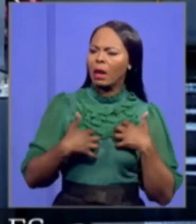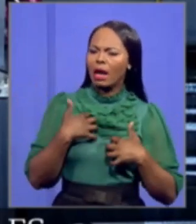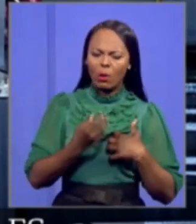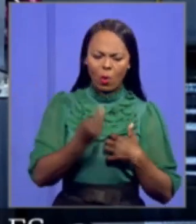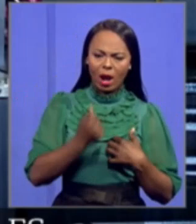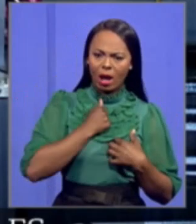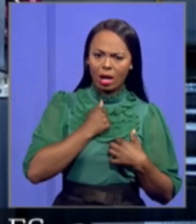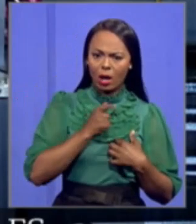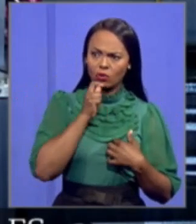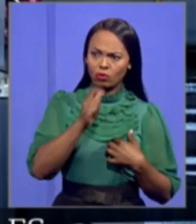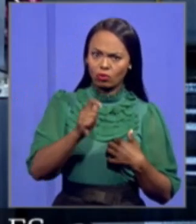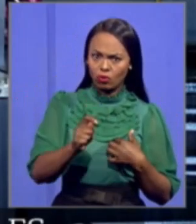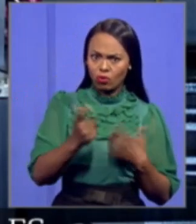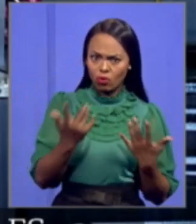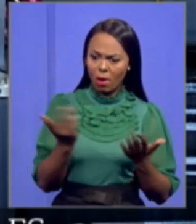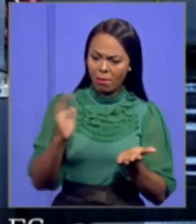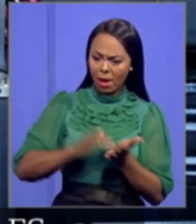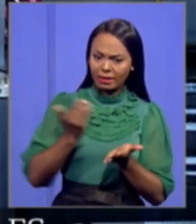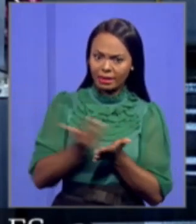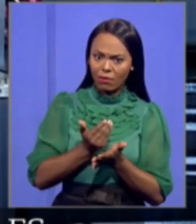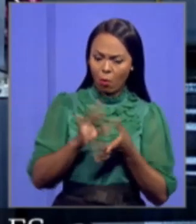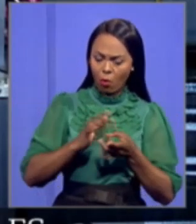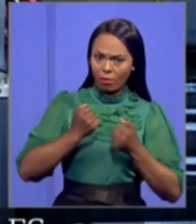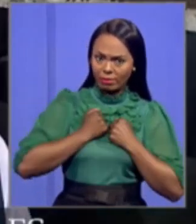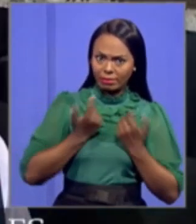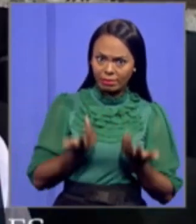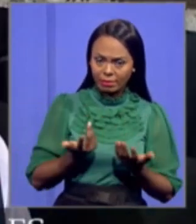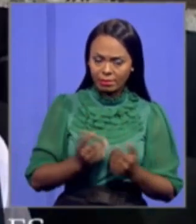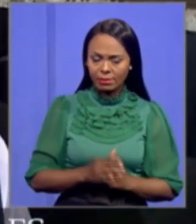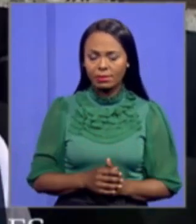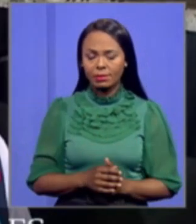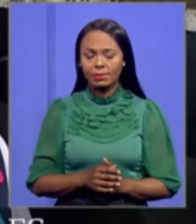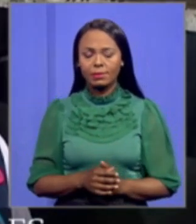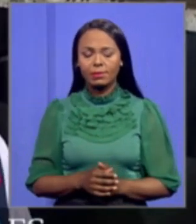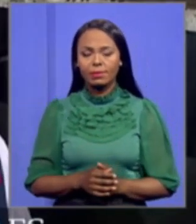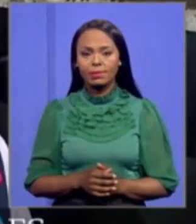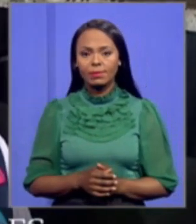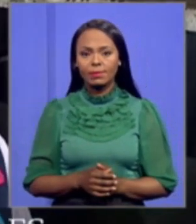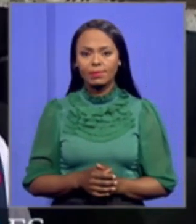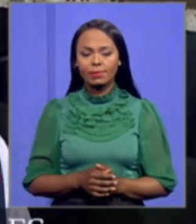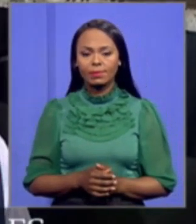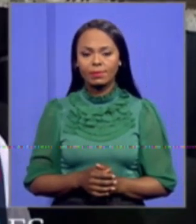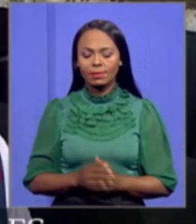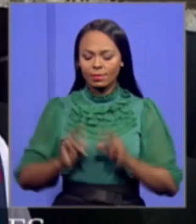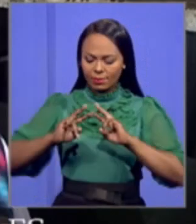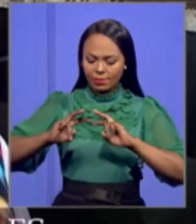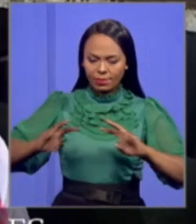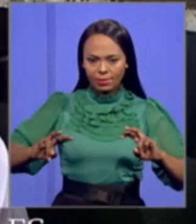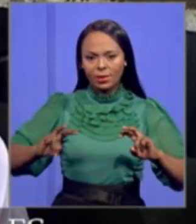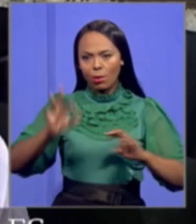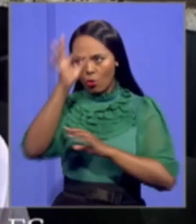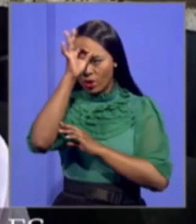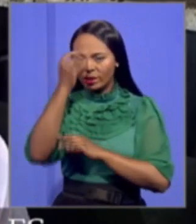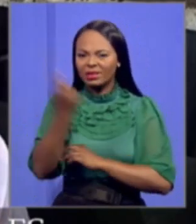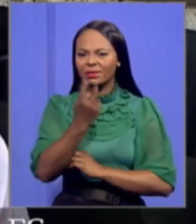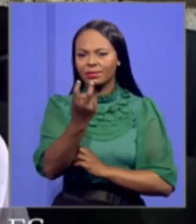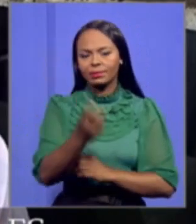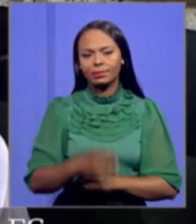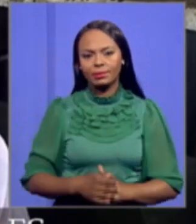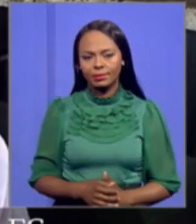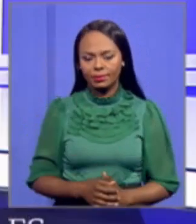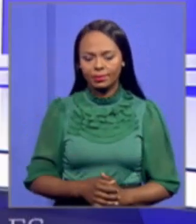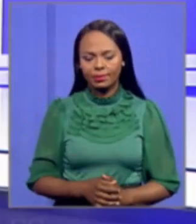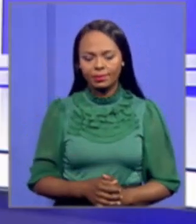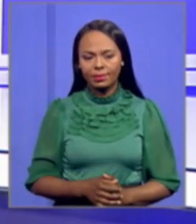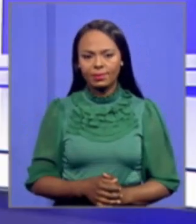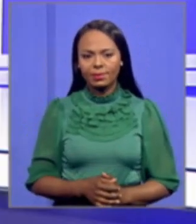e ka ba o tla fihla a tshireletsehile mayanteng. Diphuputso tsa sepolesa di tswela pele.